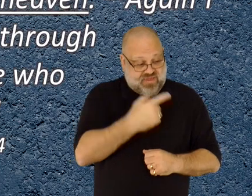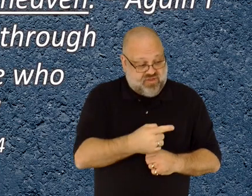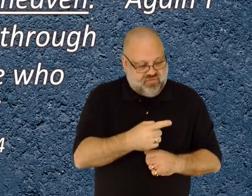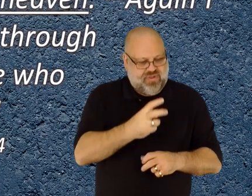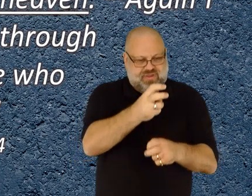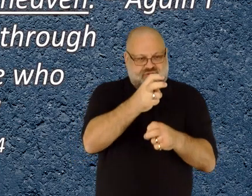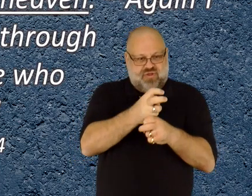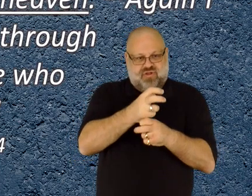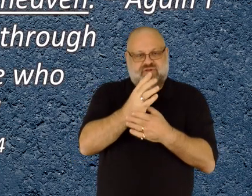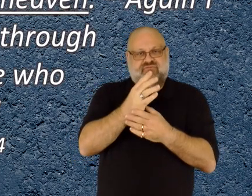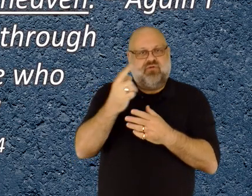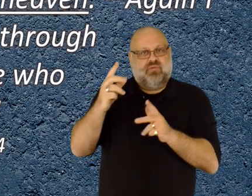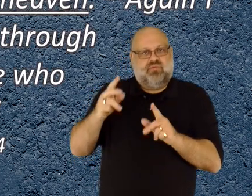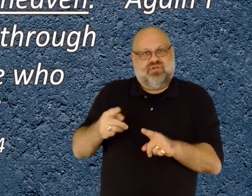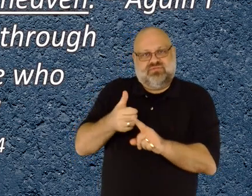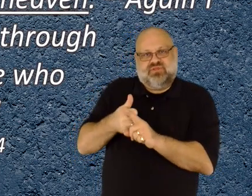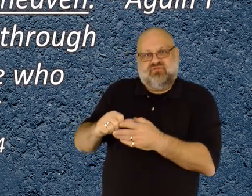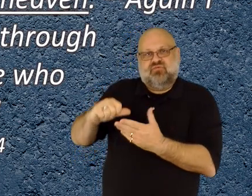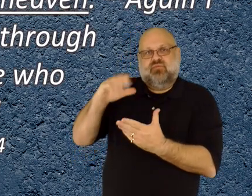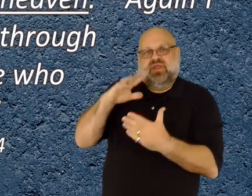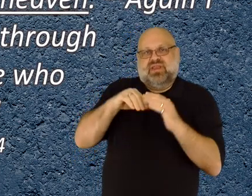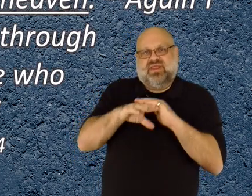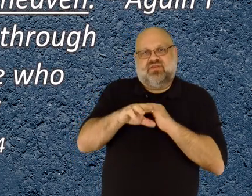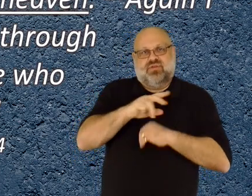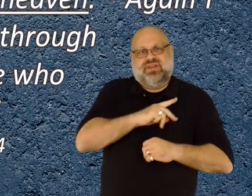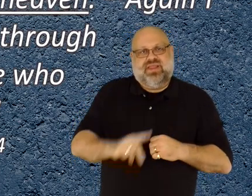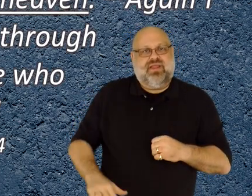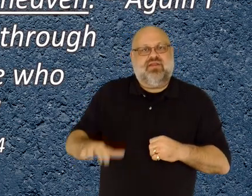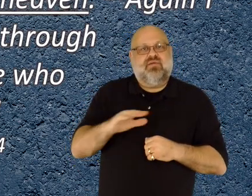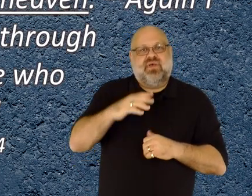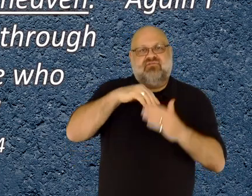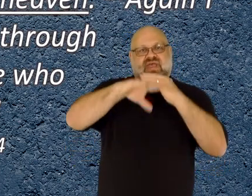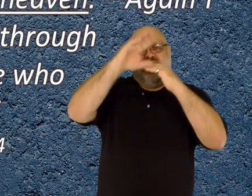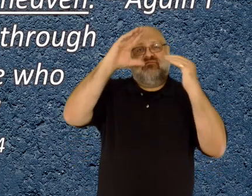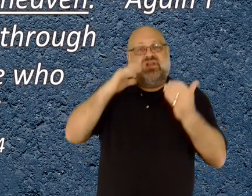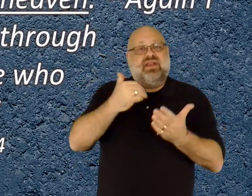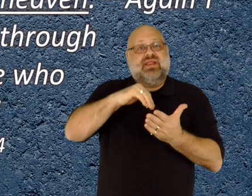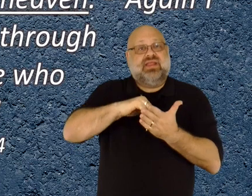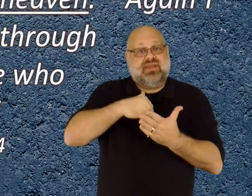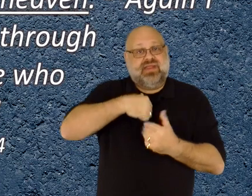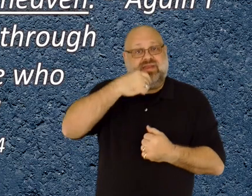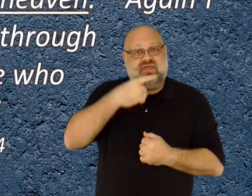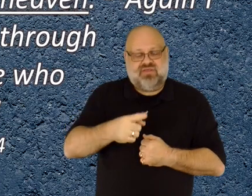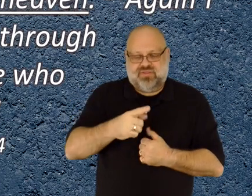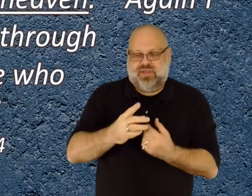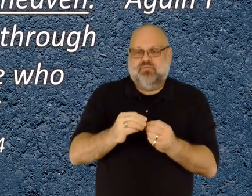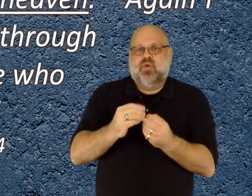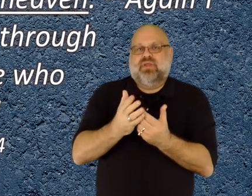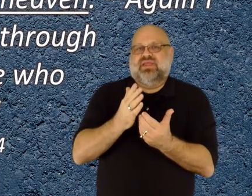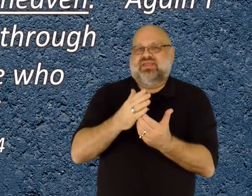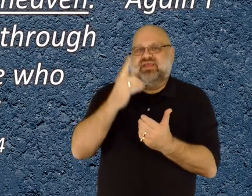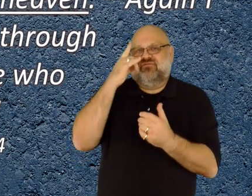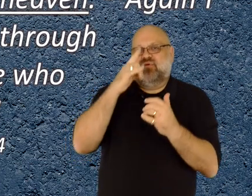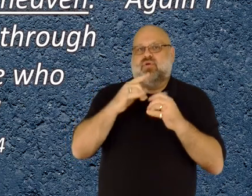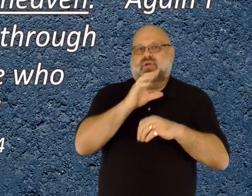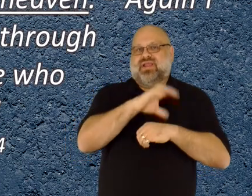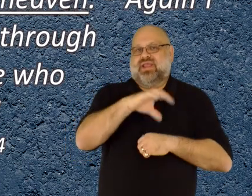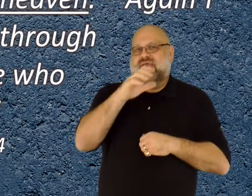hard for someone who is rich to enter the kingdom of heaven. And again I tell you, it is easier for a camel to go through the eye of a